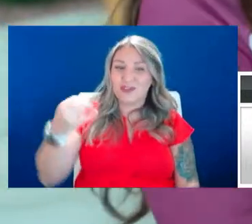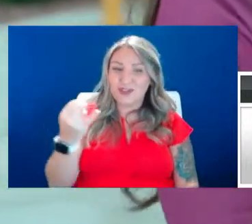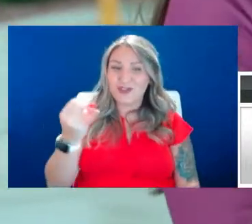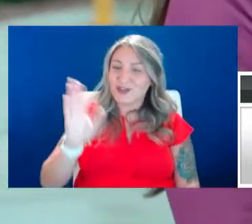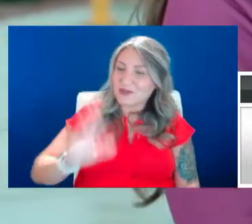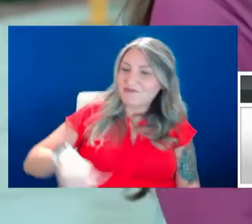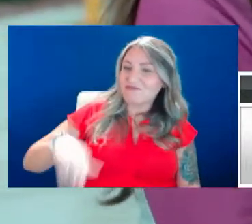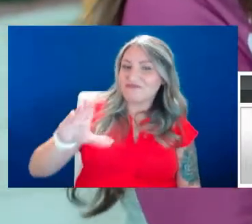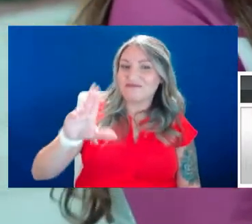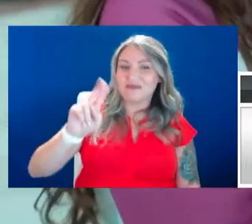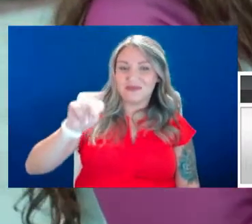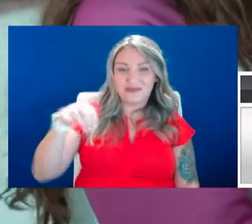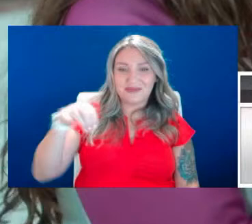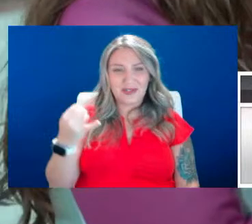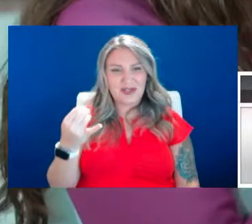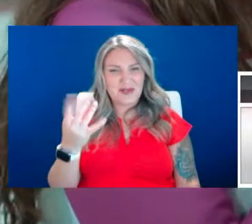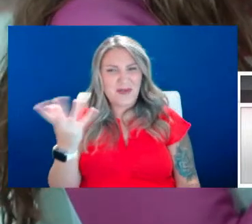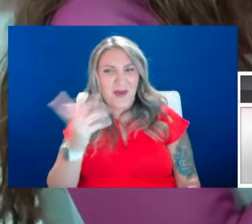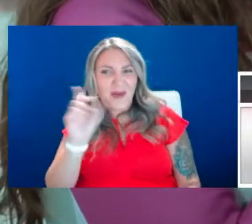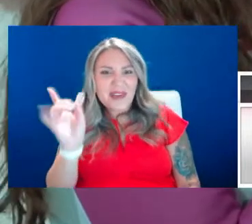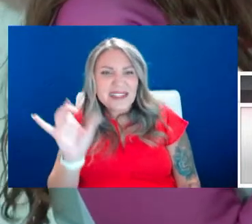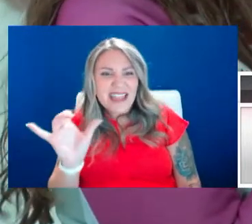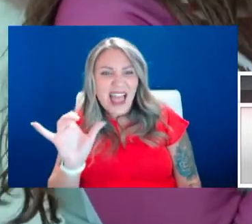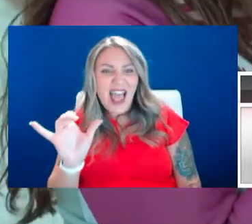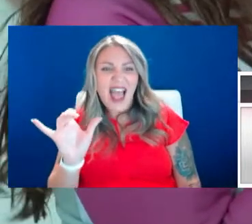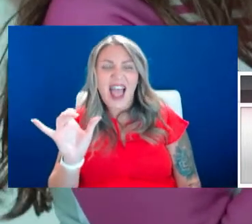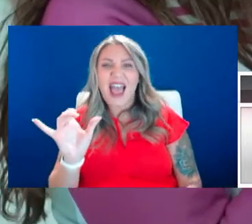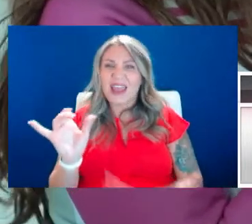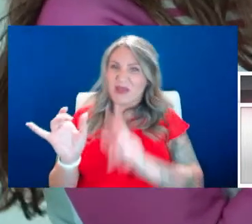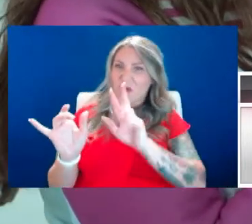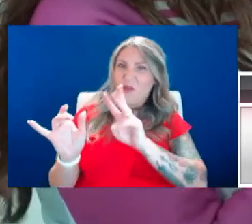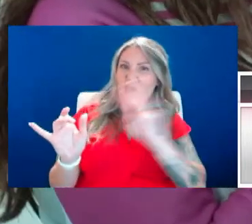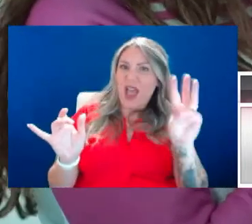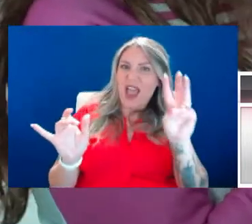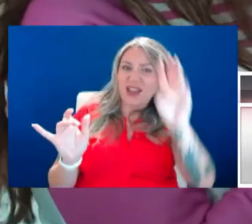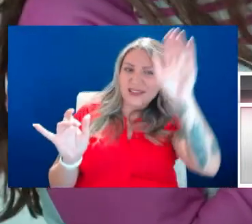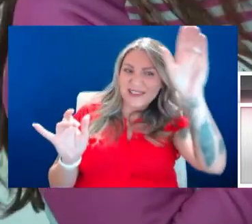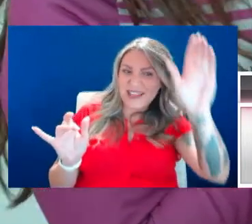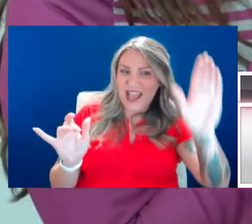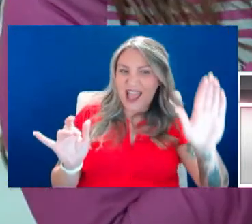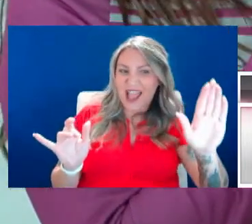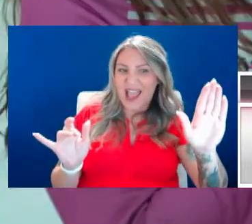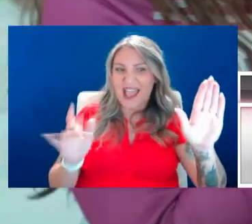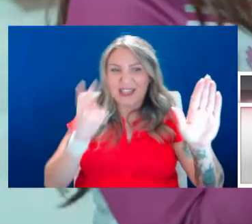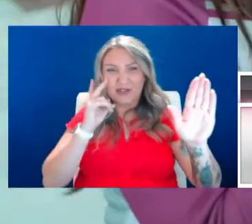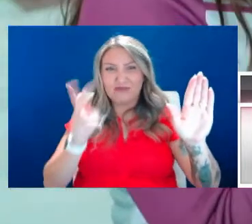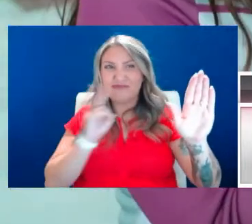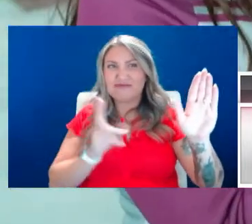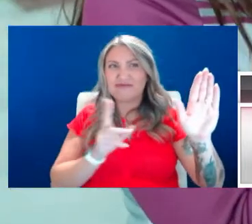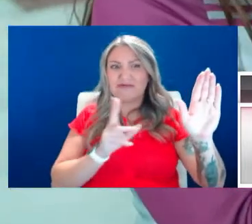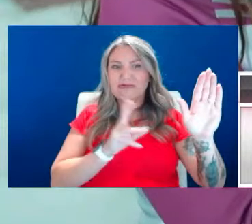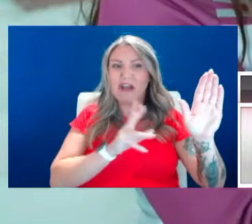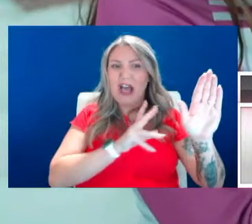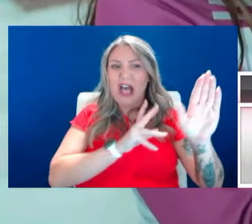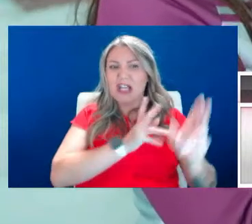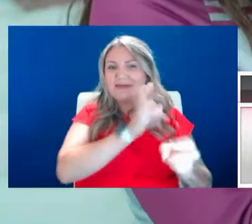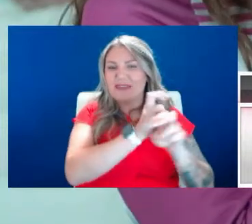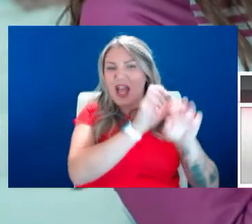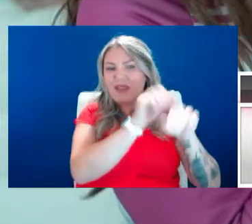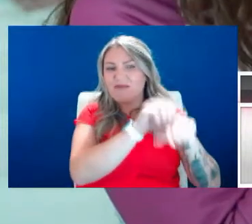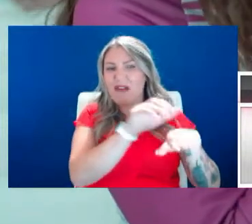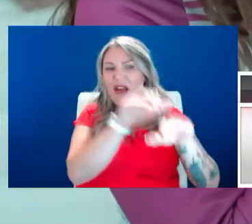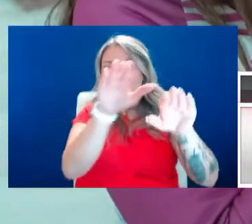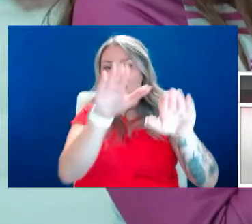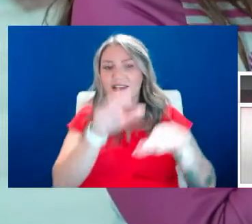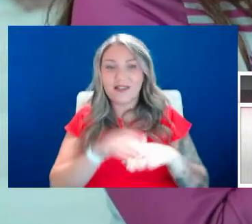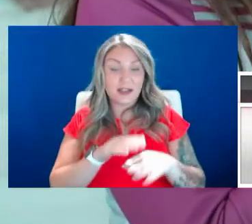Jersey. Okay, so what was it like going to the West Coast and the terrain that you saw out there? It was so different from New Jersey. I actually live in